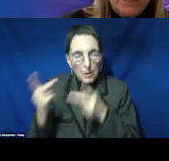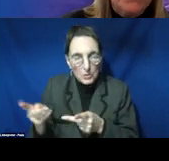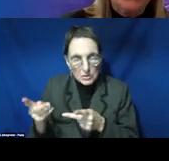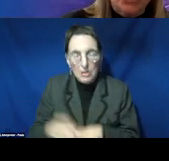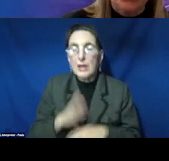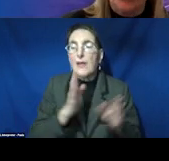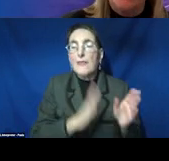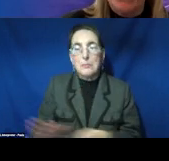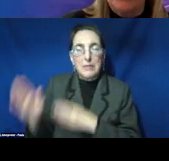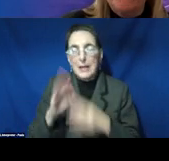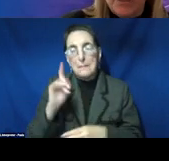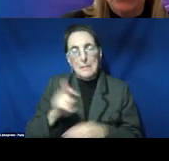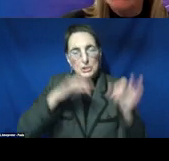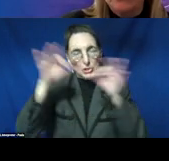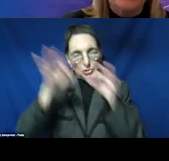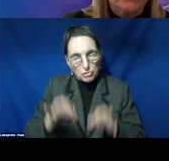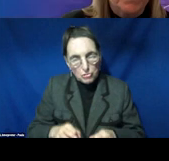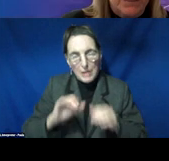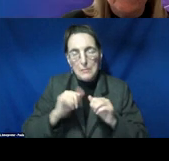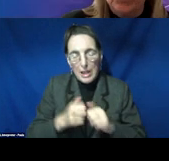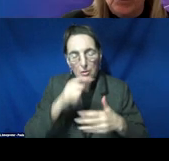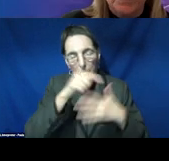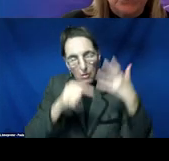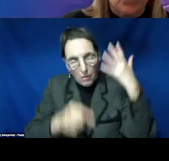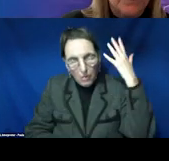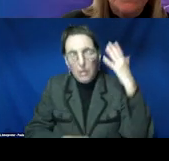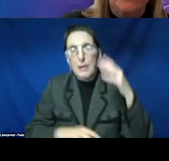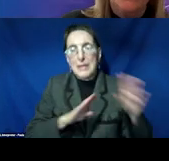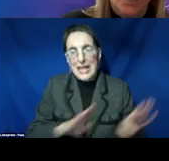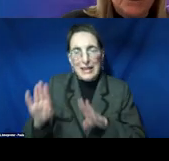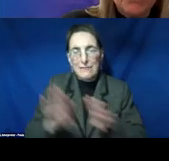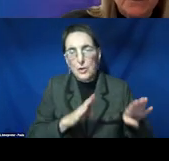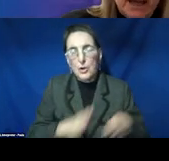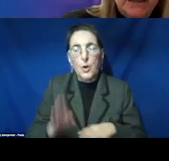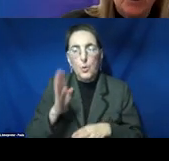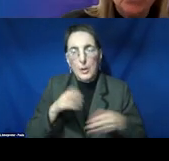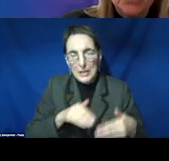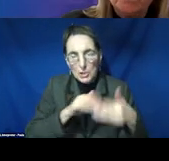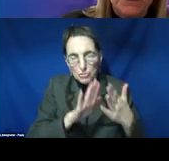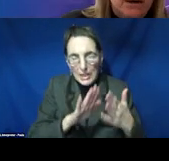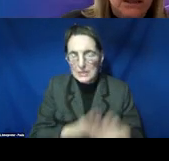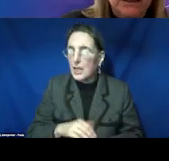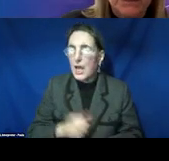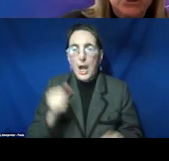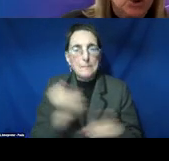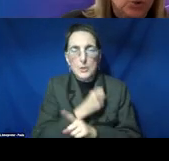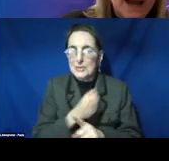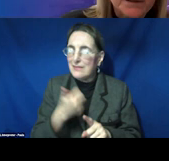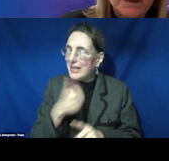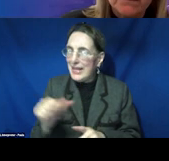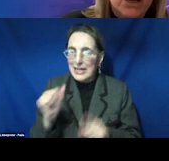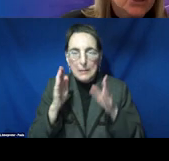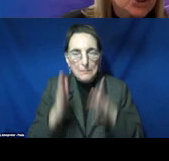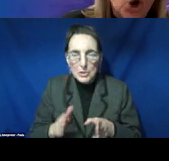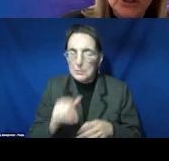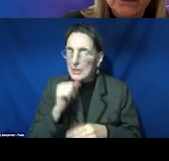plan has to describe how the following types of behavior will be addressed: abuse of any person, but not limited to